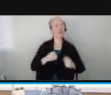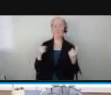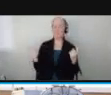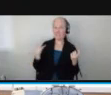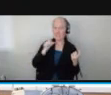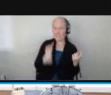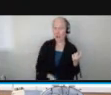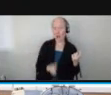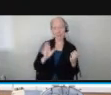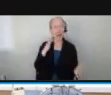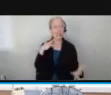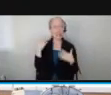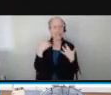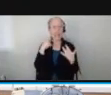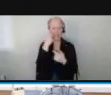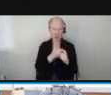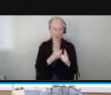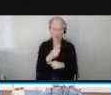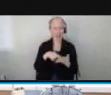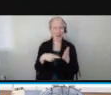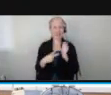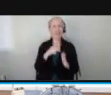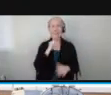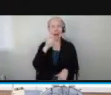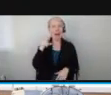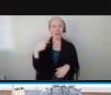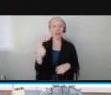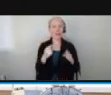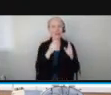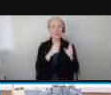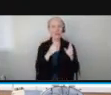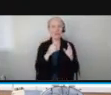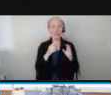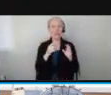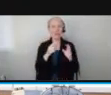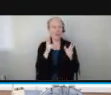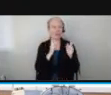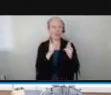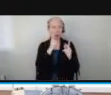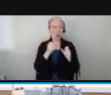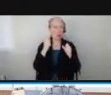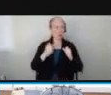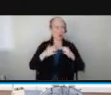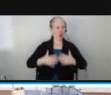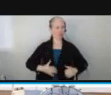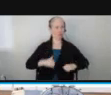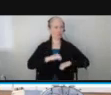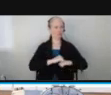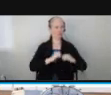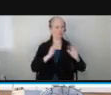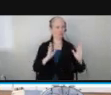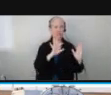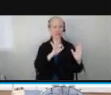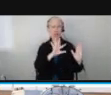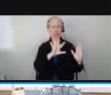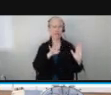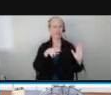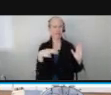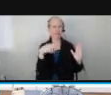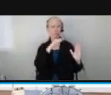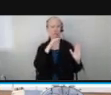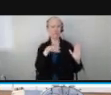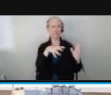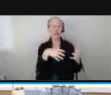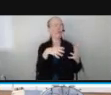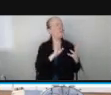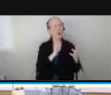potential to see more than just this narrow range of the human population going into space. So we need the commercial industry to start flying people